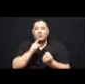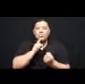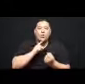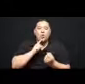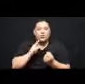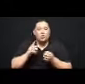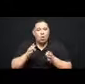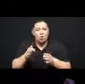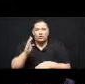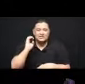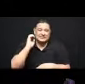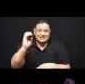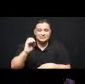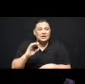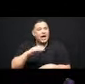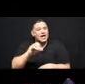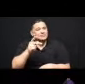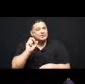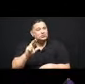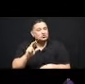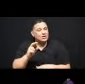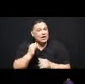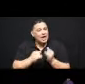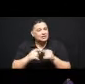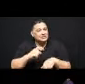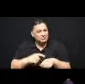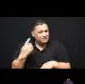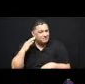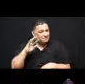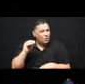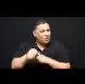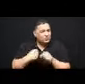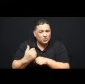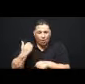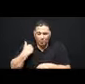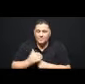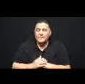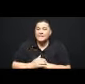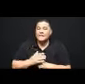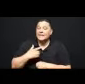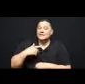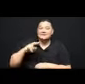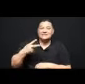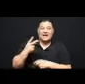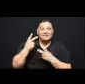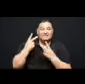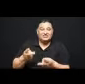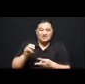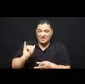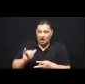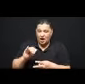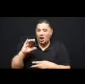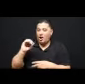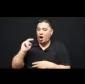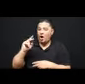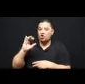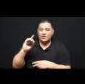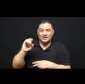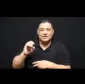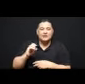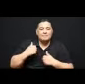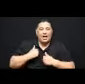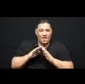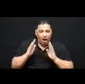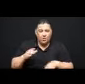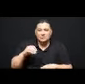40 years ago. By my second visit, that concrete bathhouse had vanished, and we could steam our bodies pink,